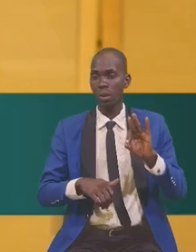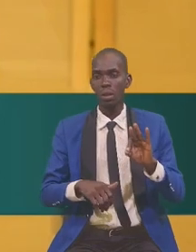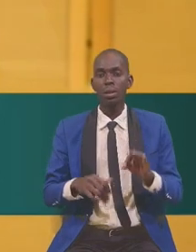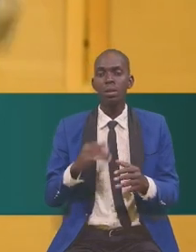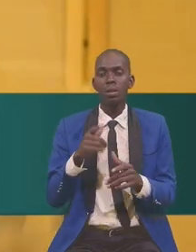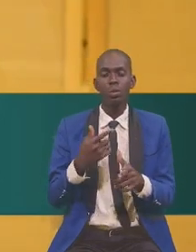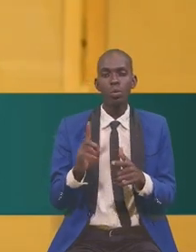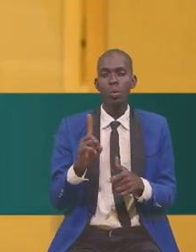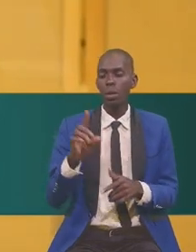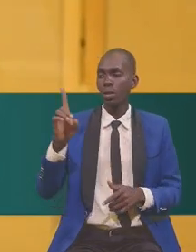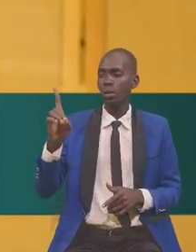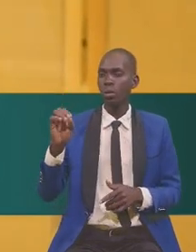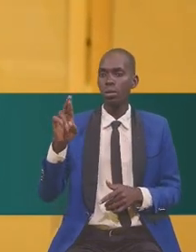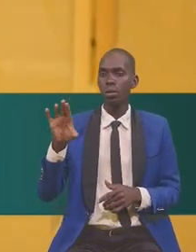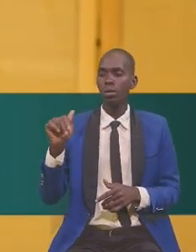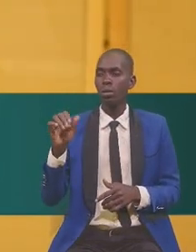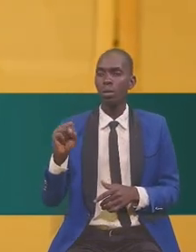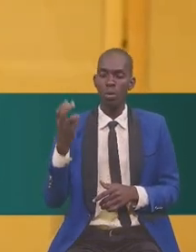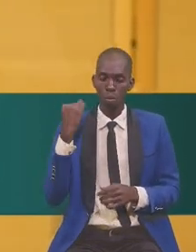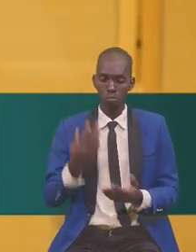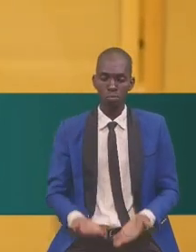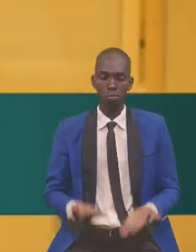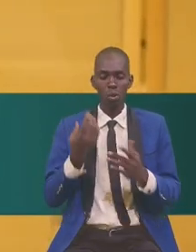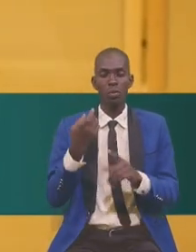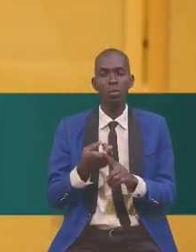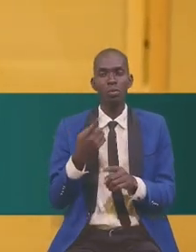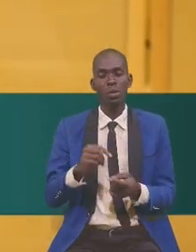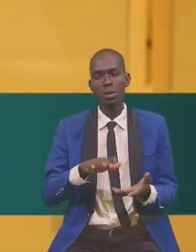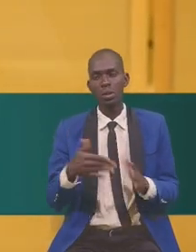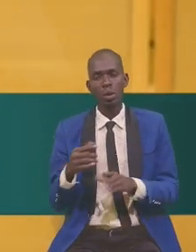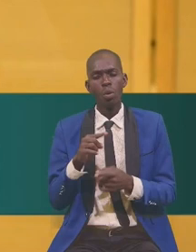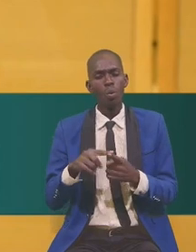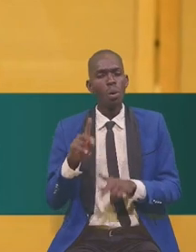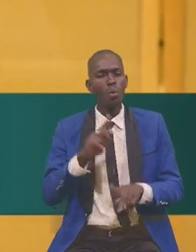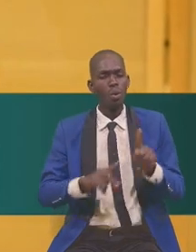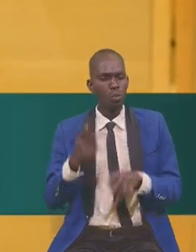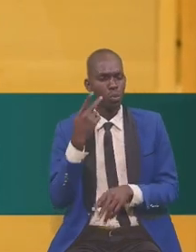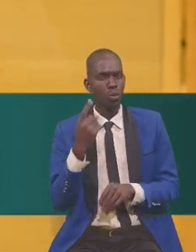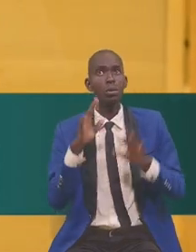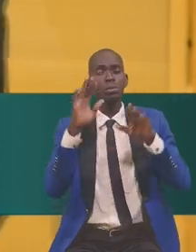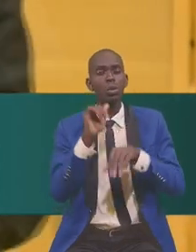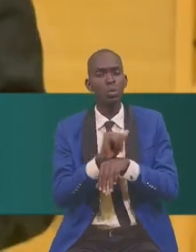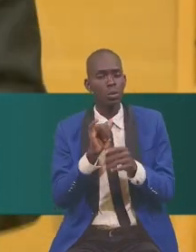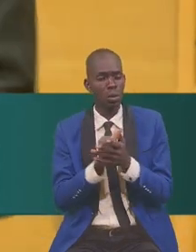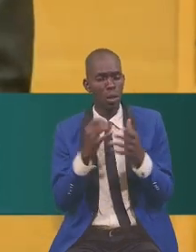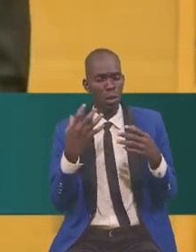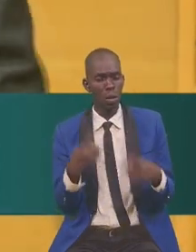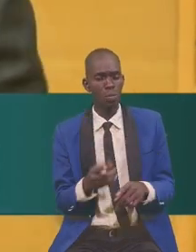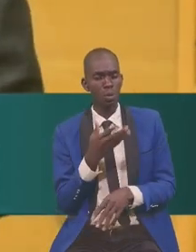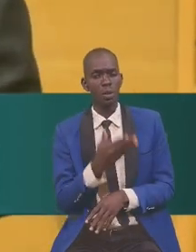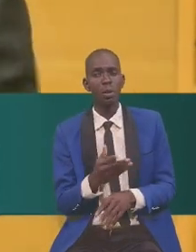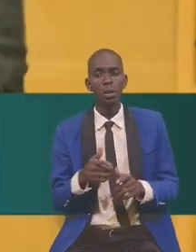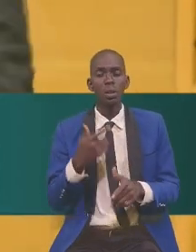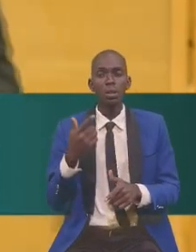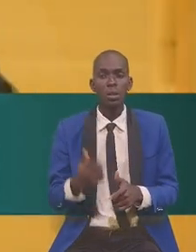your bed, rise up and walk. When the people saw the miracle that took place, it says the whole city,